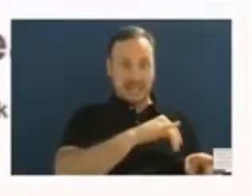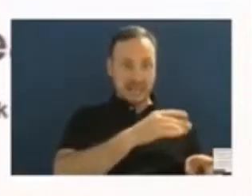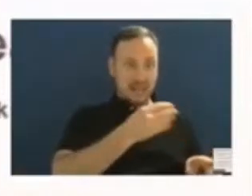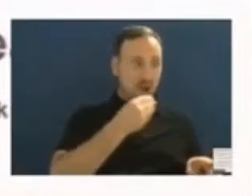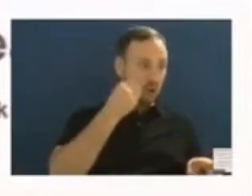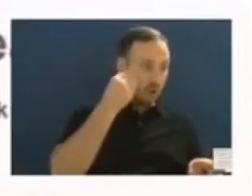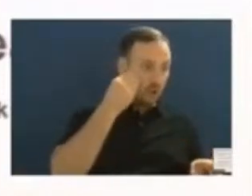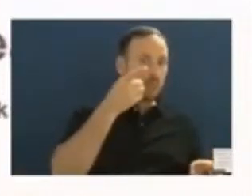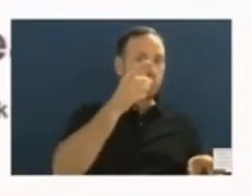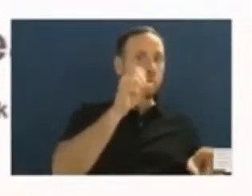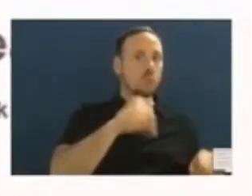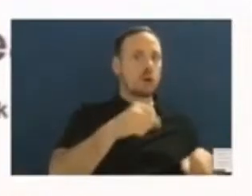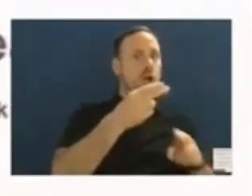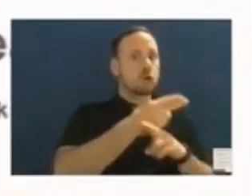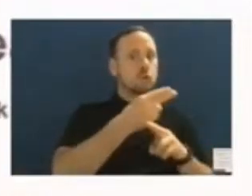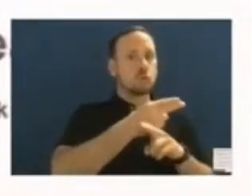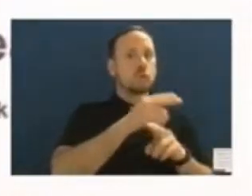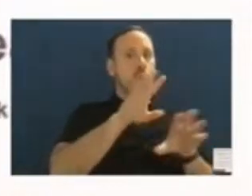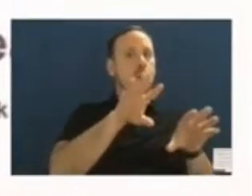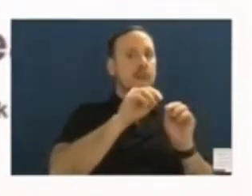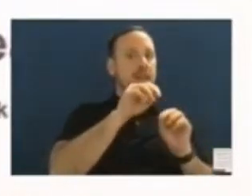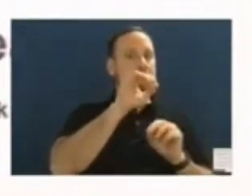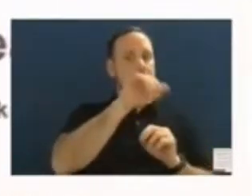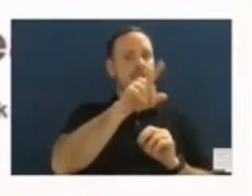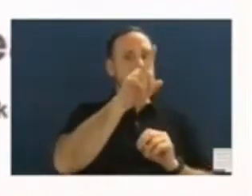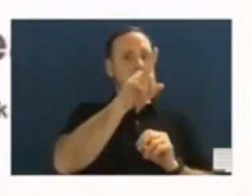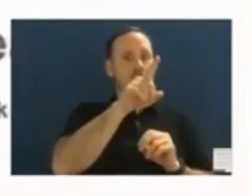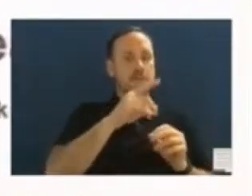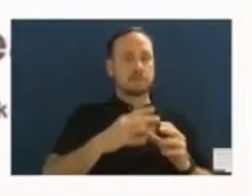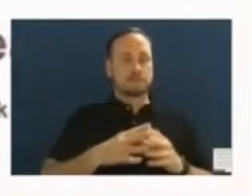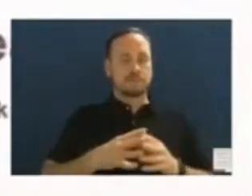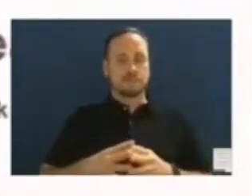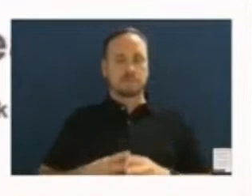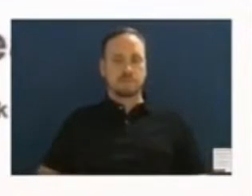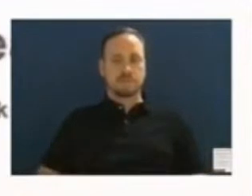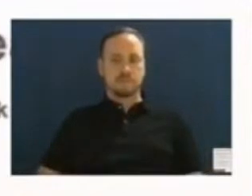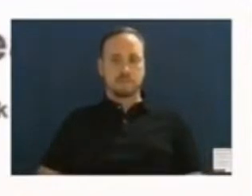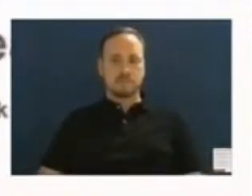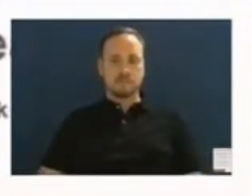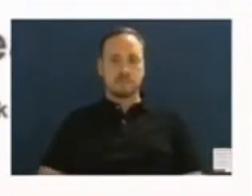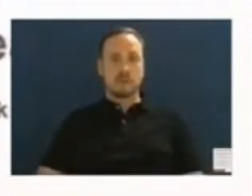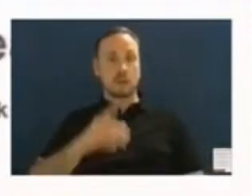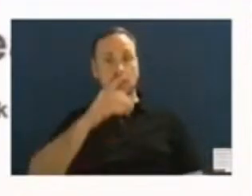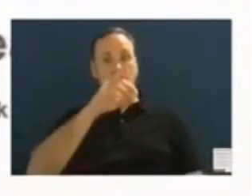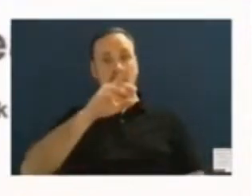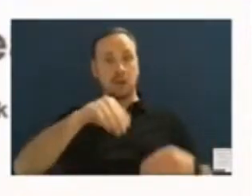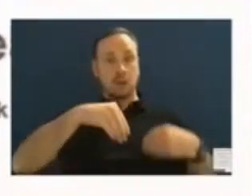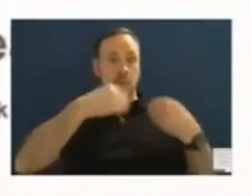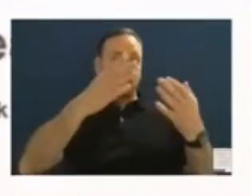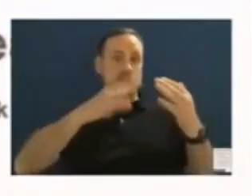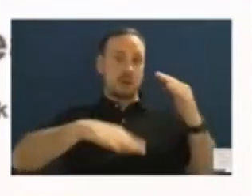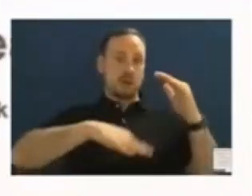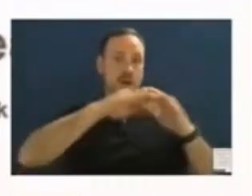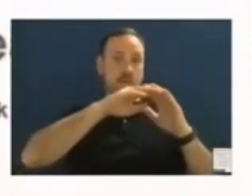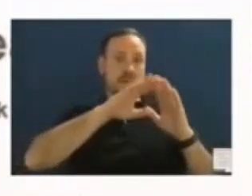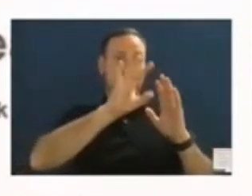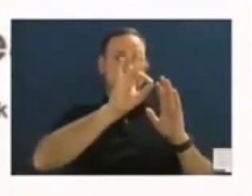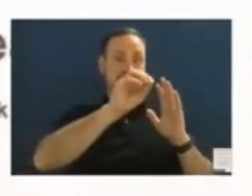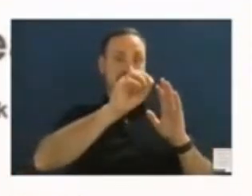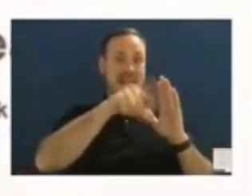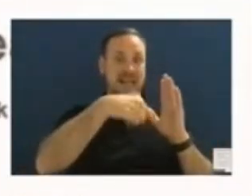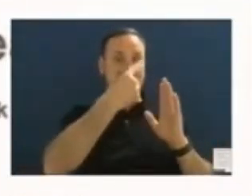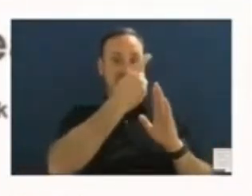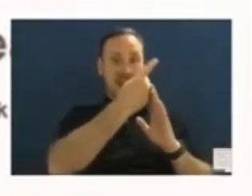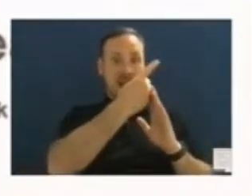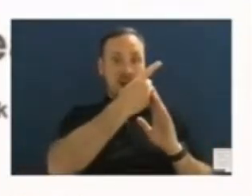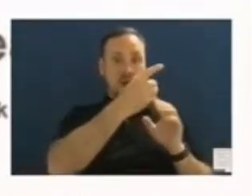you as well. Now, this particular act provides up to 80 hours of paid sick leave, either at full or 2/3 pay.